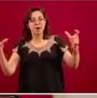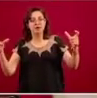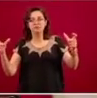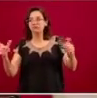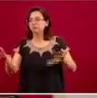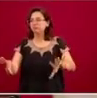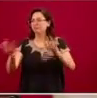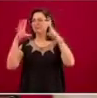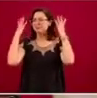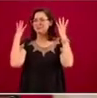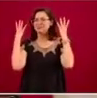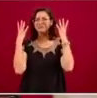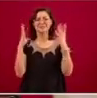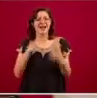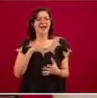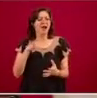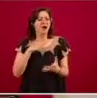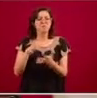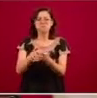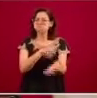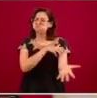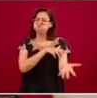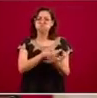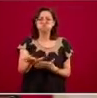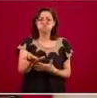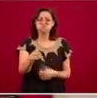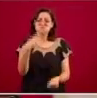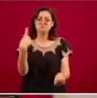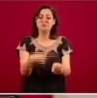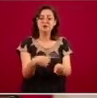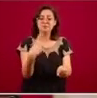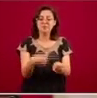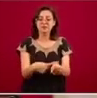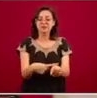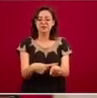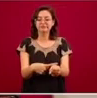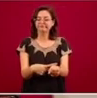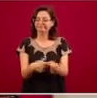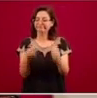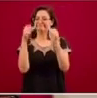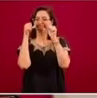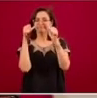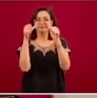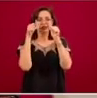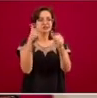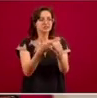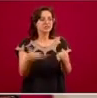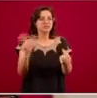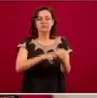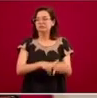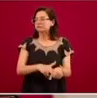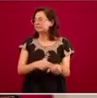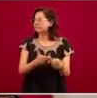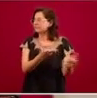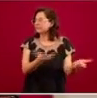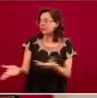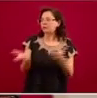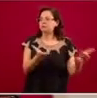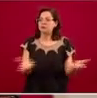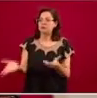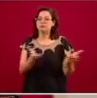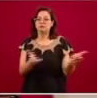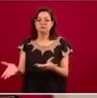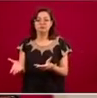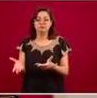then 8, then 16, then 32, and then very soon we have tens of thousands of cases that need